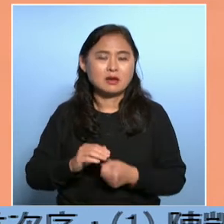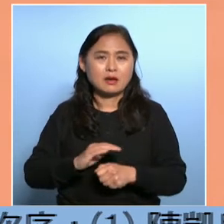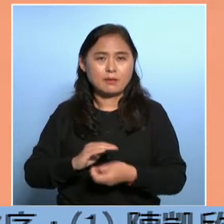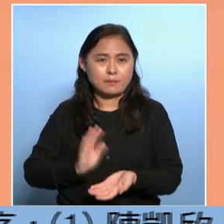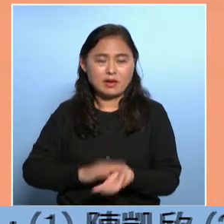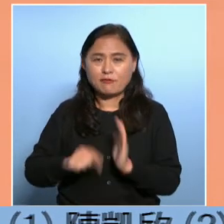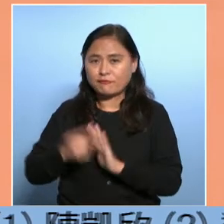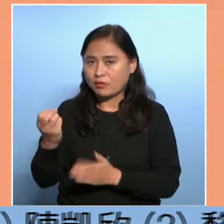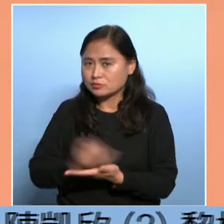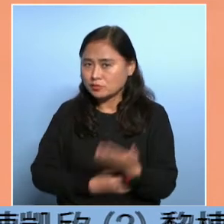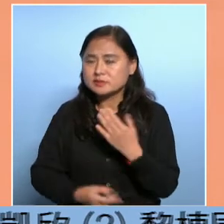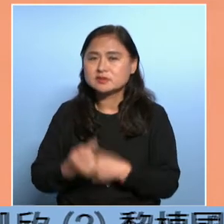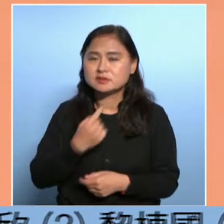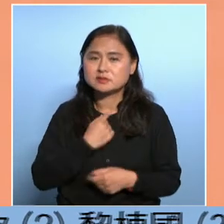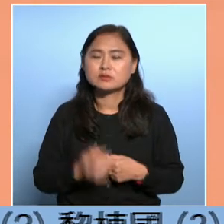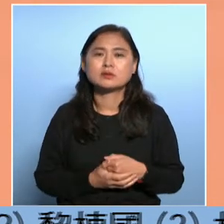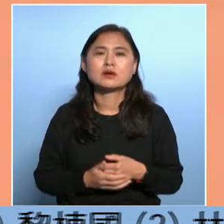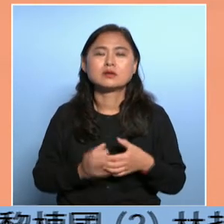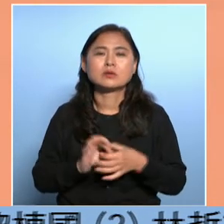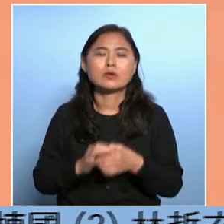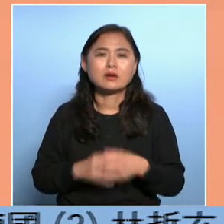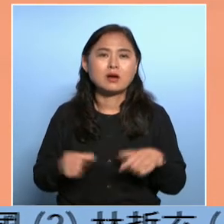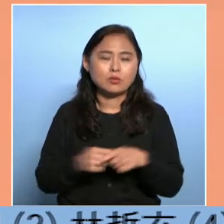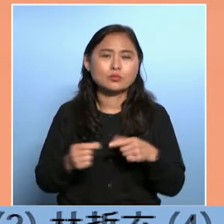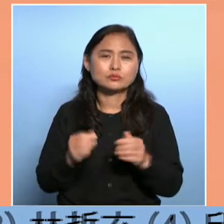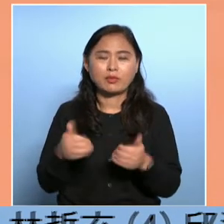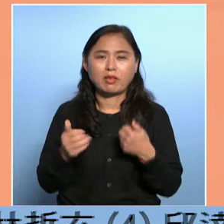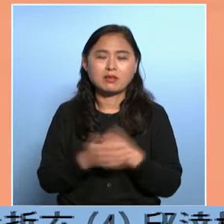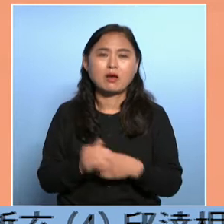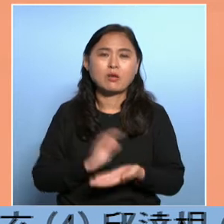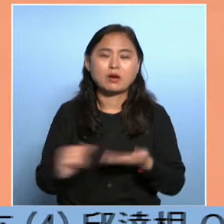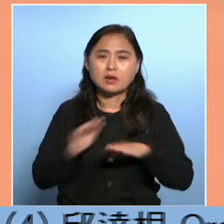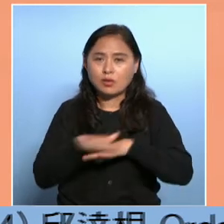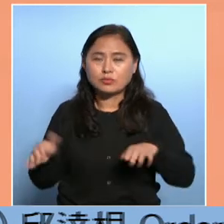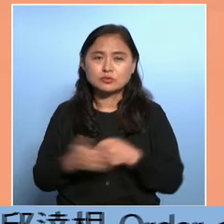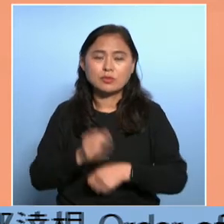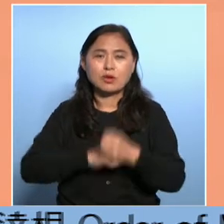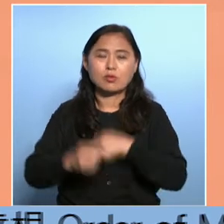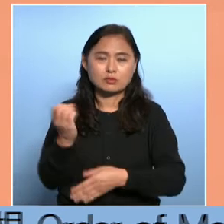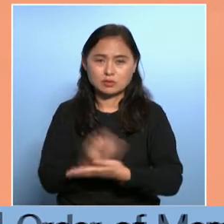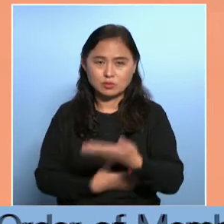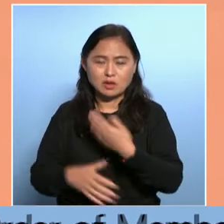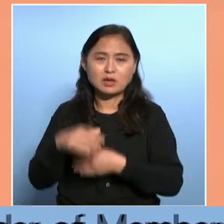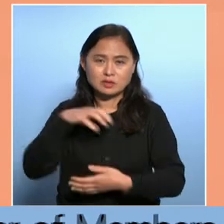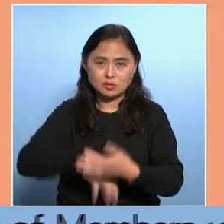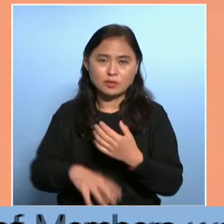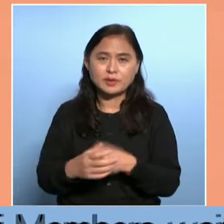days so as to minimize the risks of transmission?